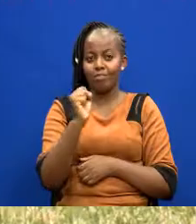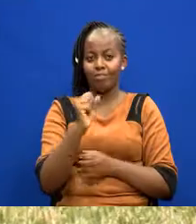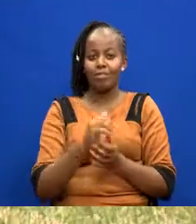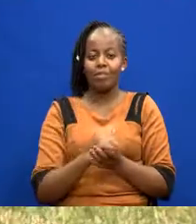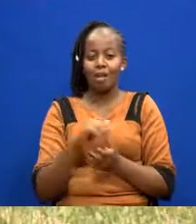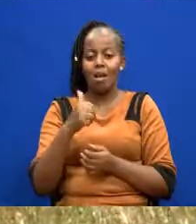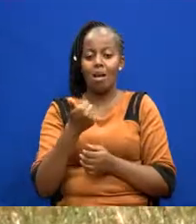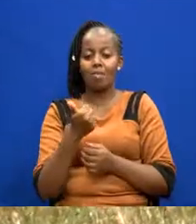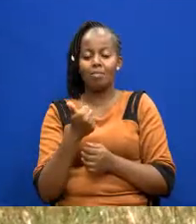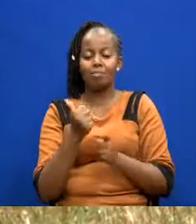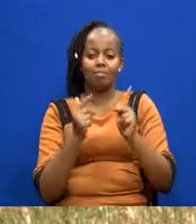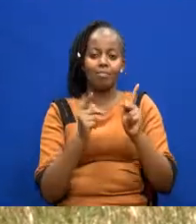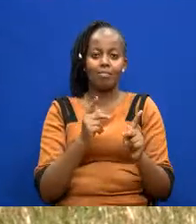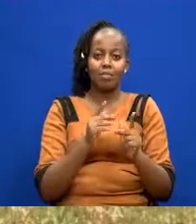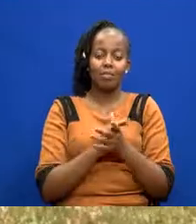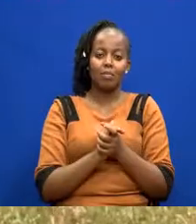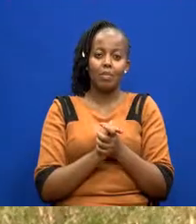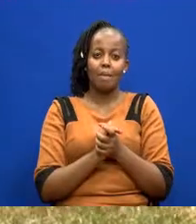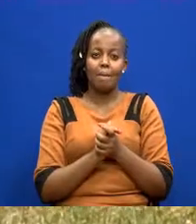5. The other feet.